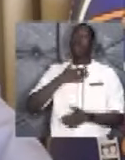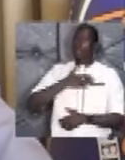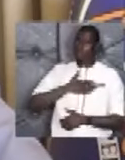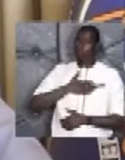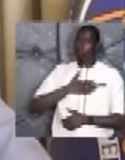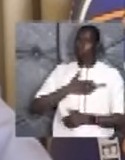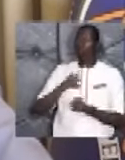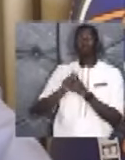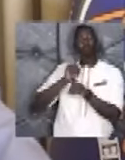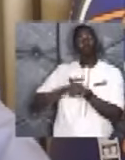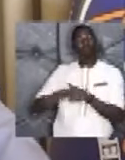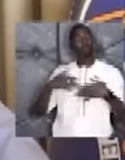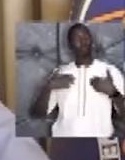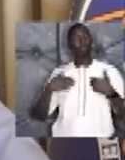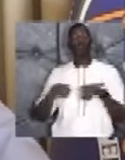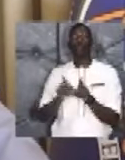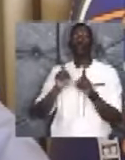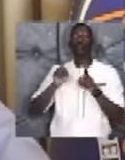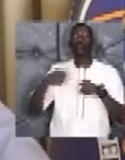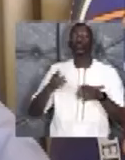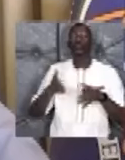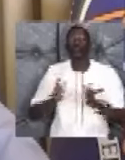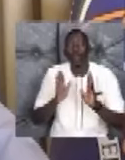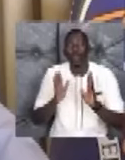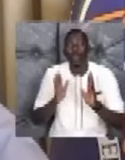I am grateful for the manner